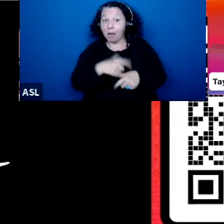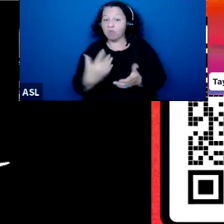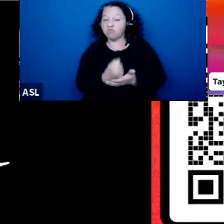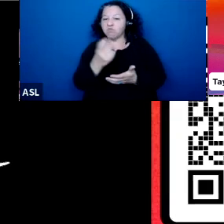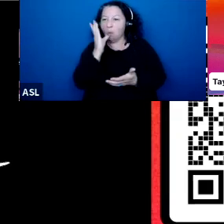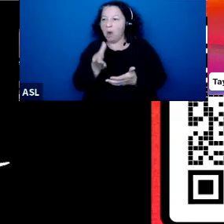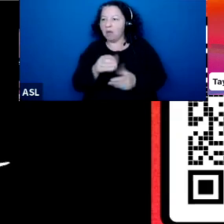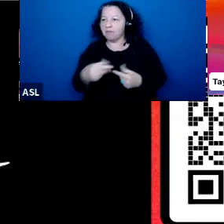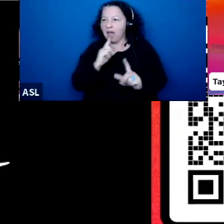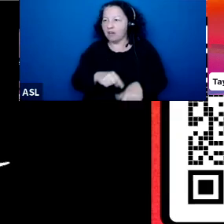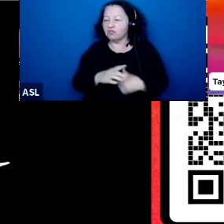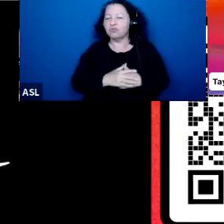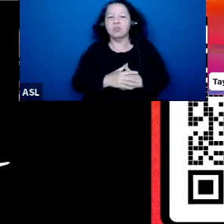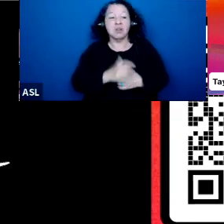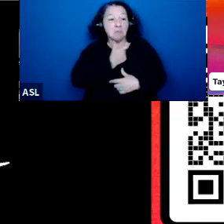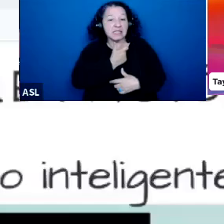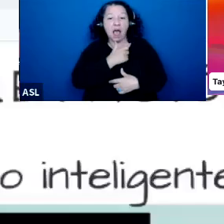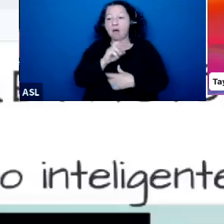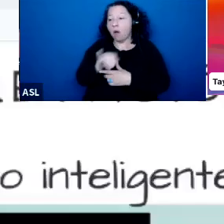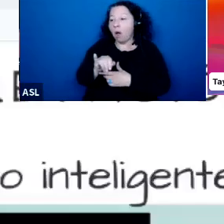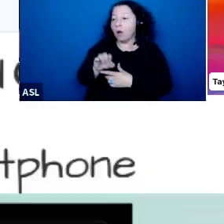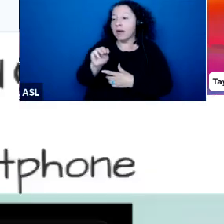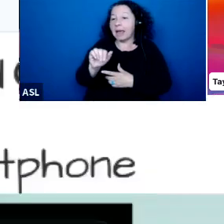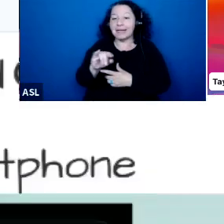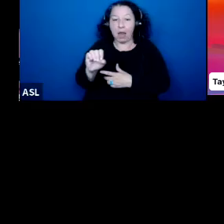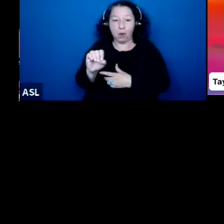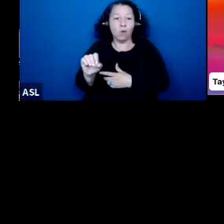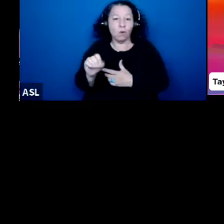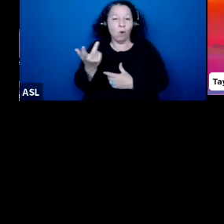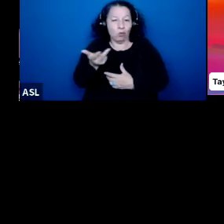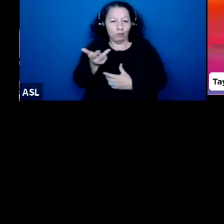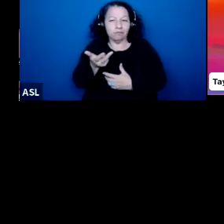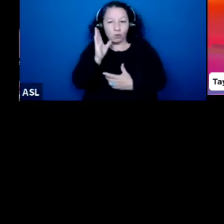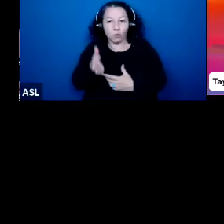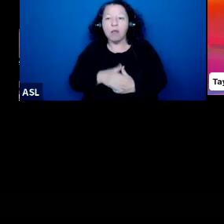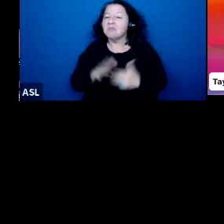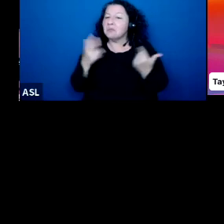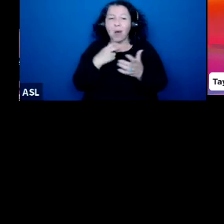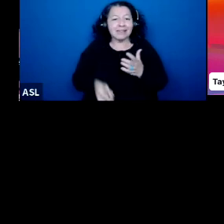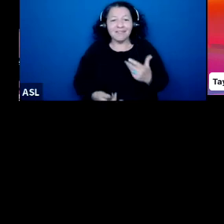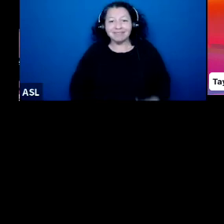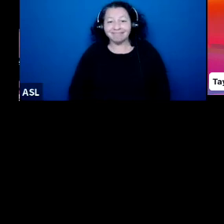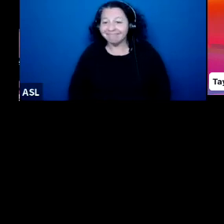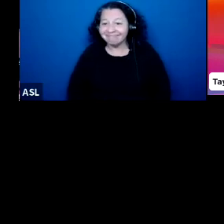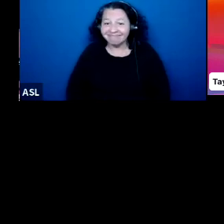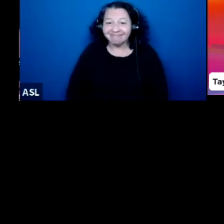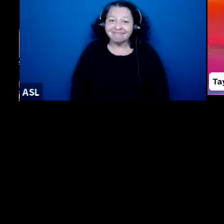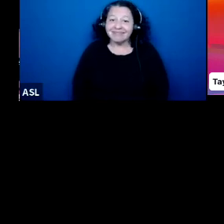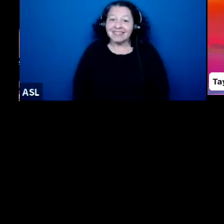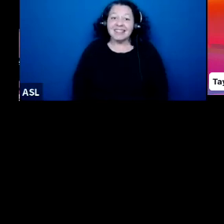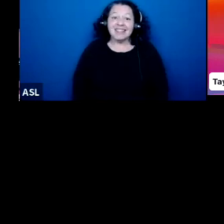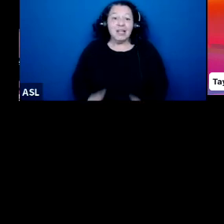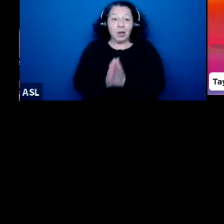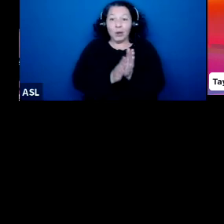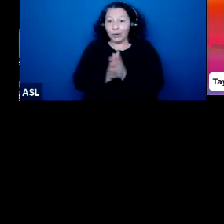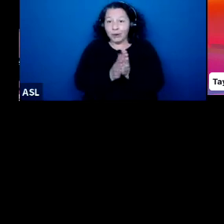Matteo. So we're gonna go ahead and dive in. All right. So today what we're gonna cover, I'm gonna take us